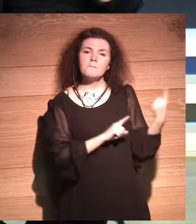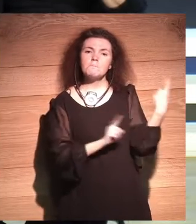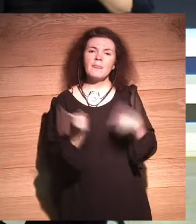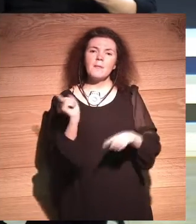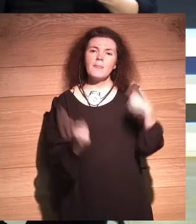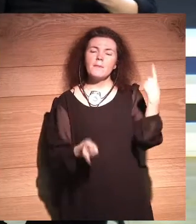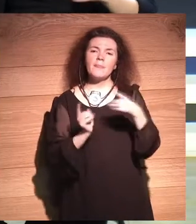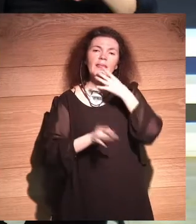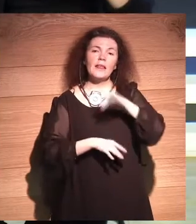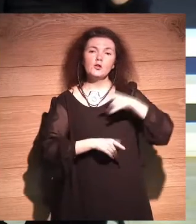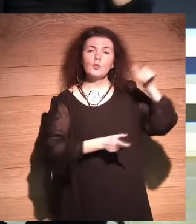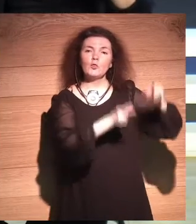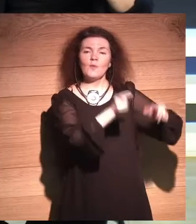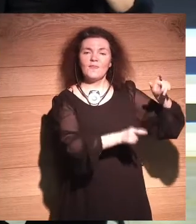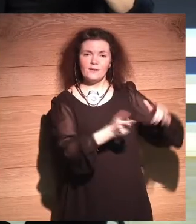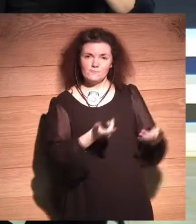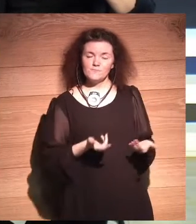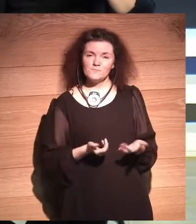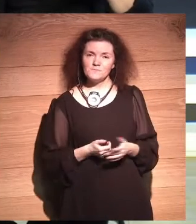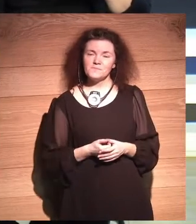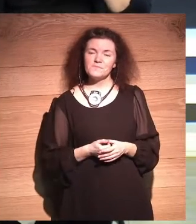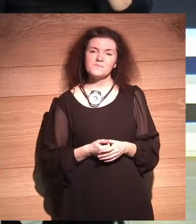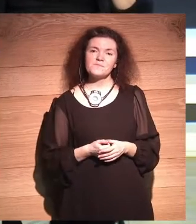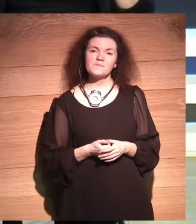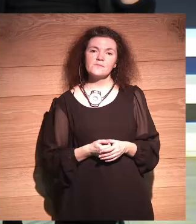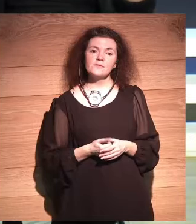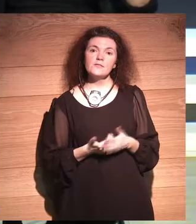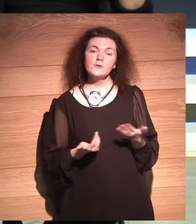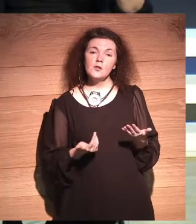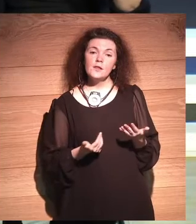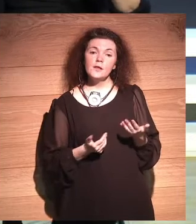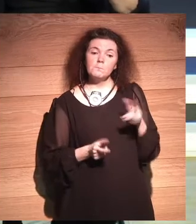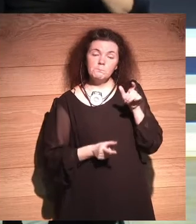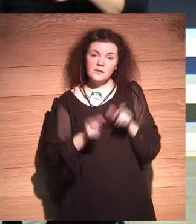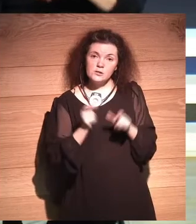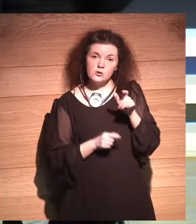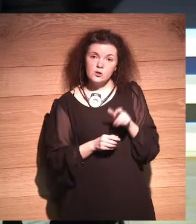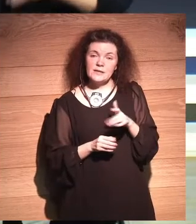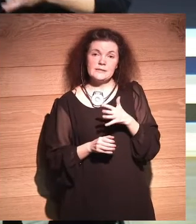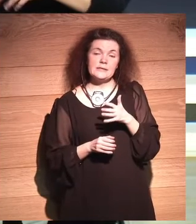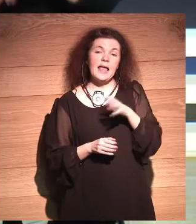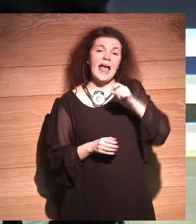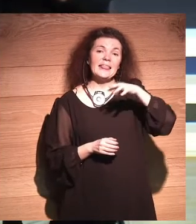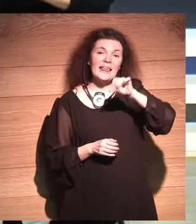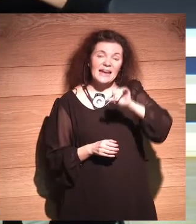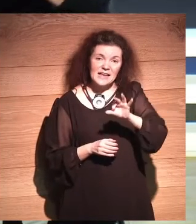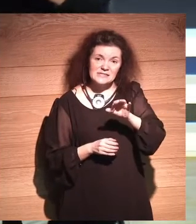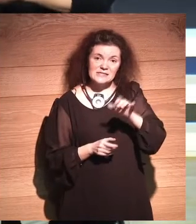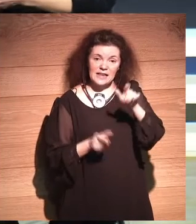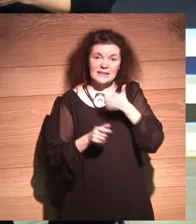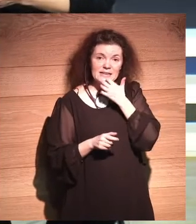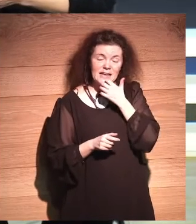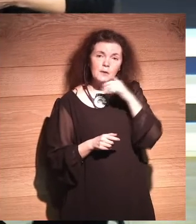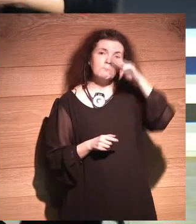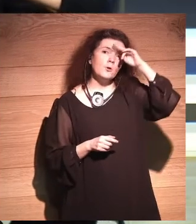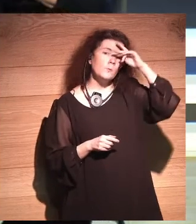because the Athenians were worried, that people would only vote to support their village or their town